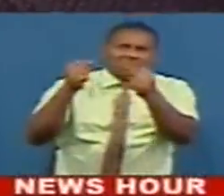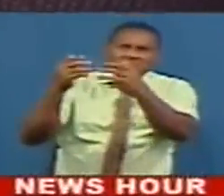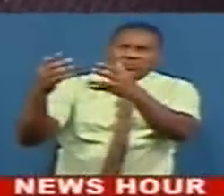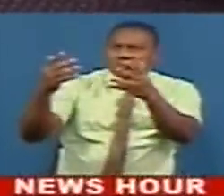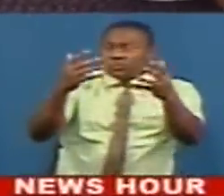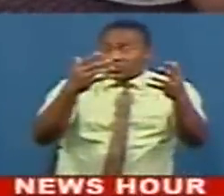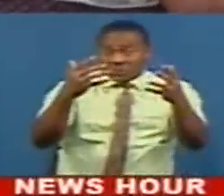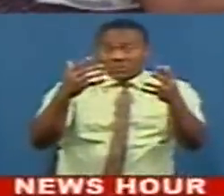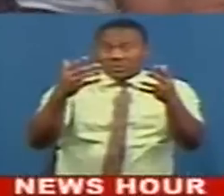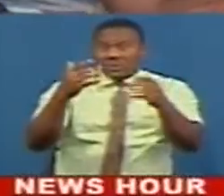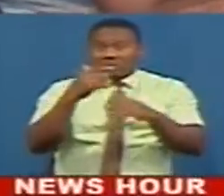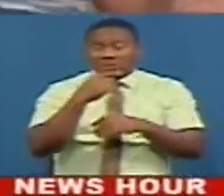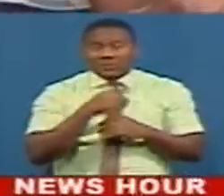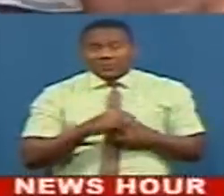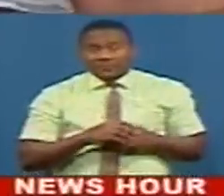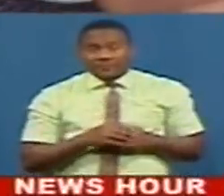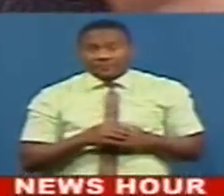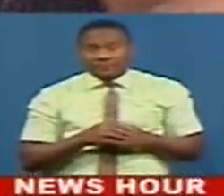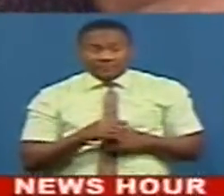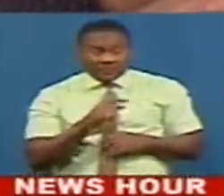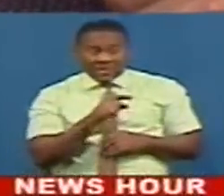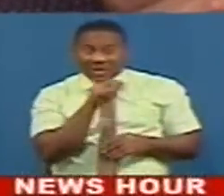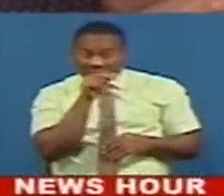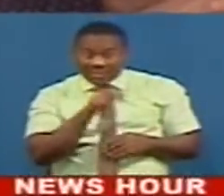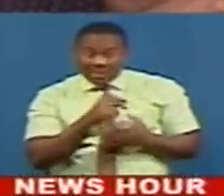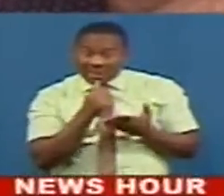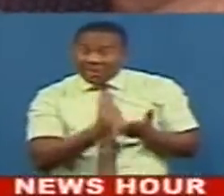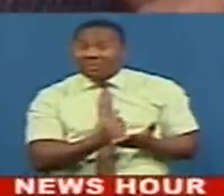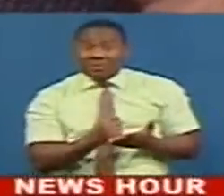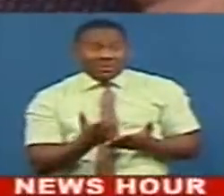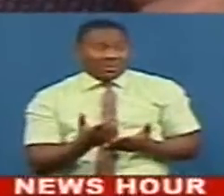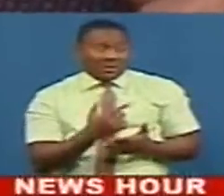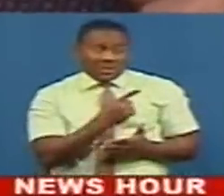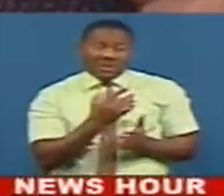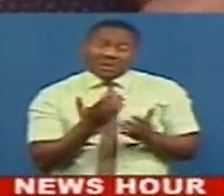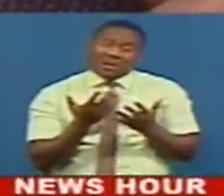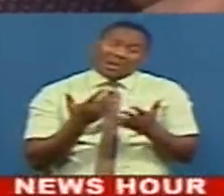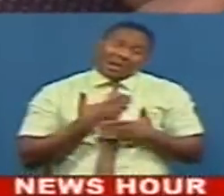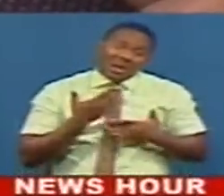situation in the country. In the country, she needs help. She says